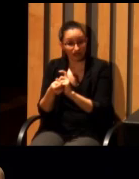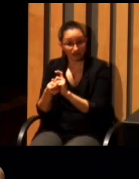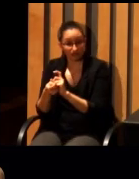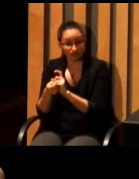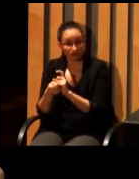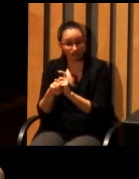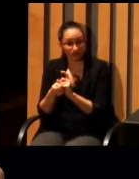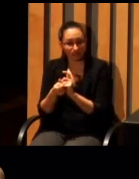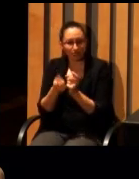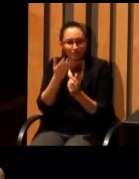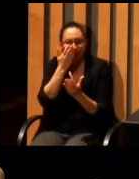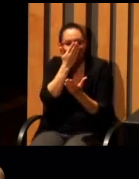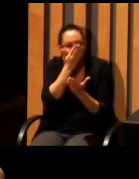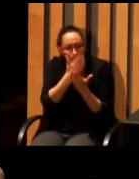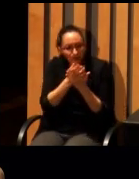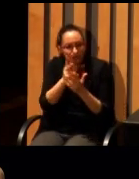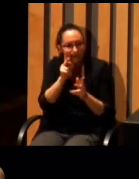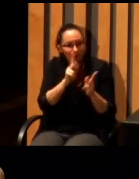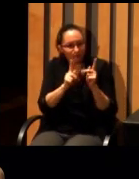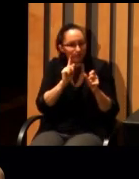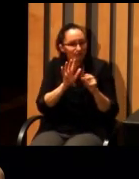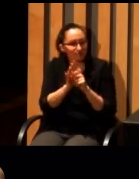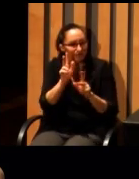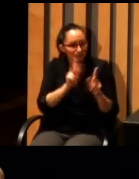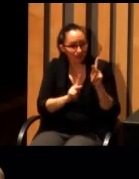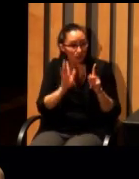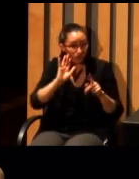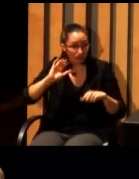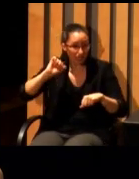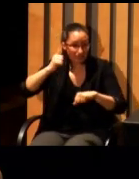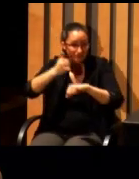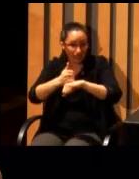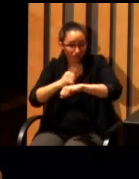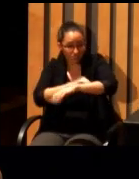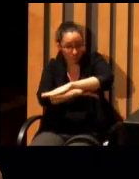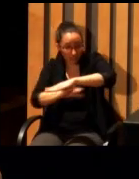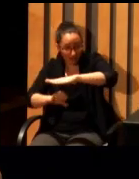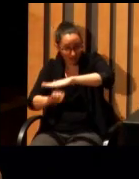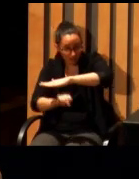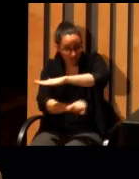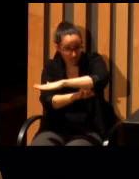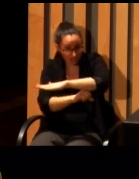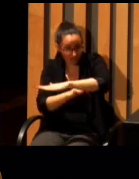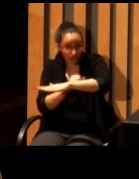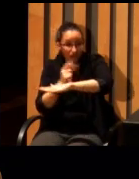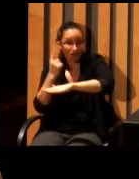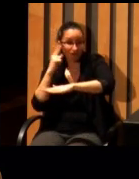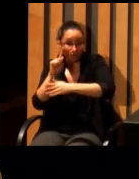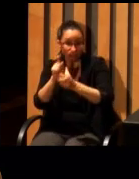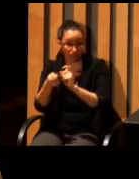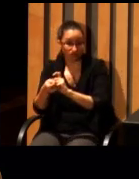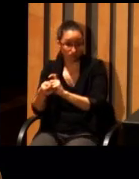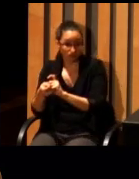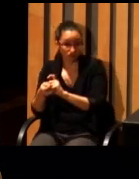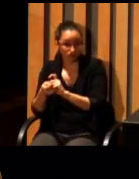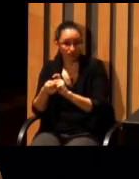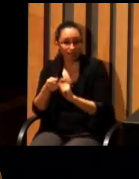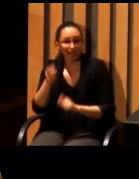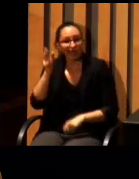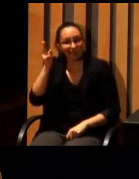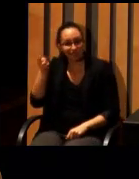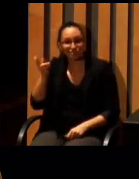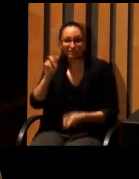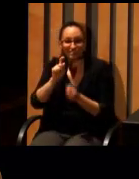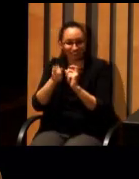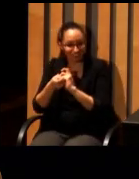meaning, and committed people end up establishing the conditions for unexpected things to happen, right? History changes in many,